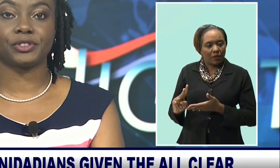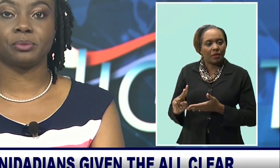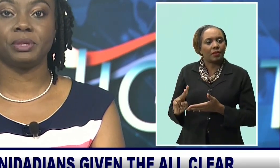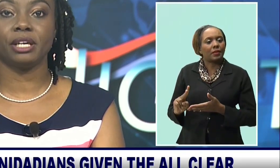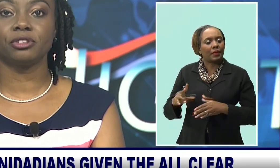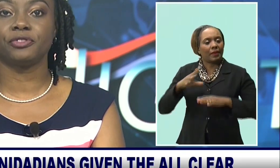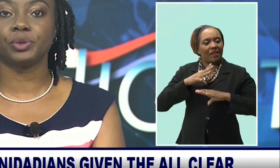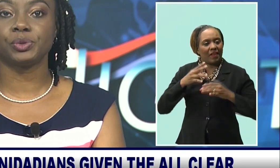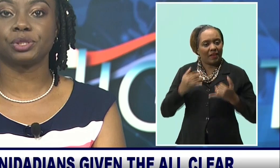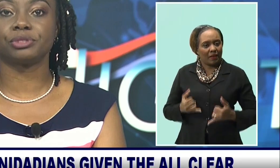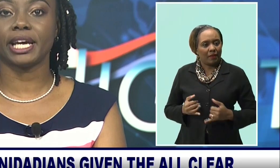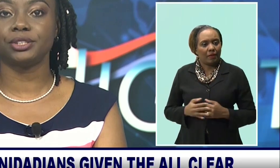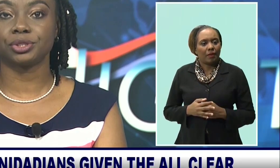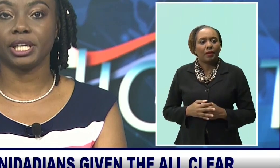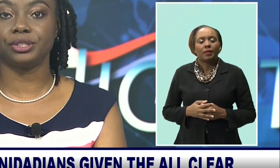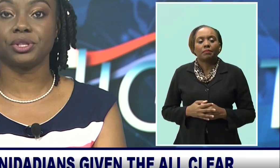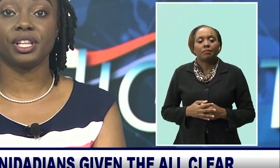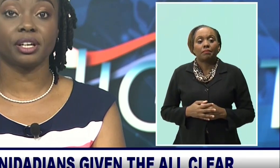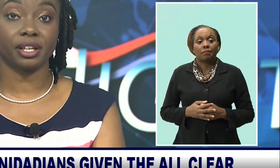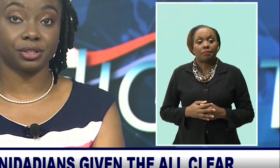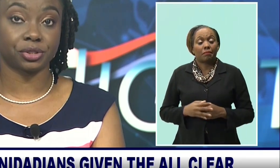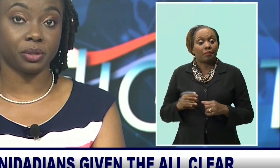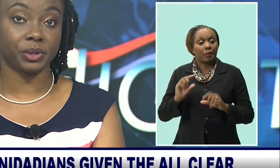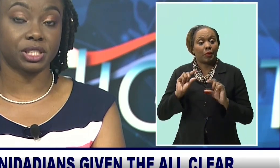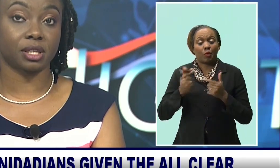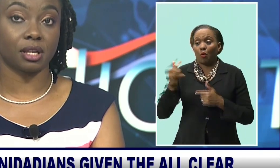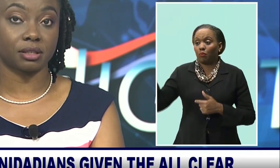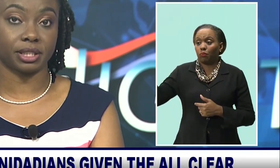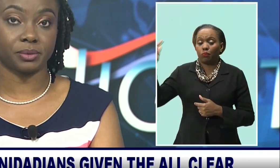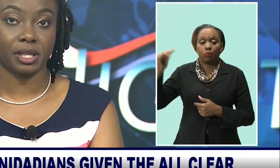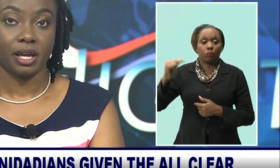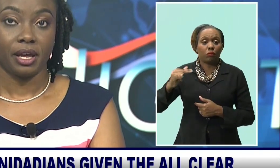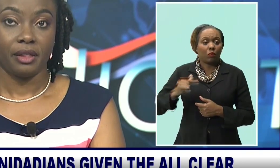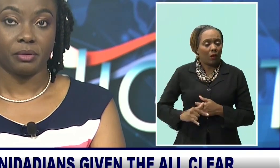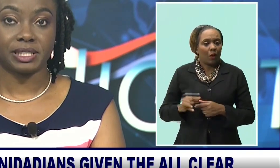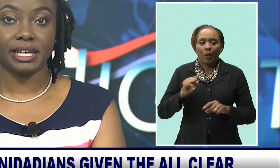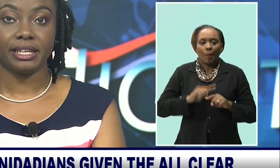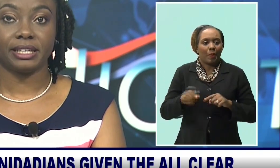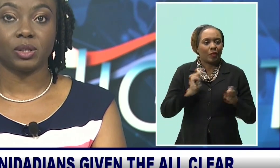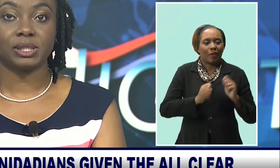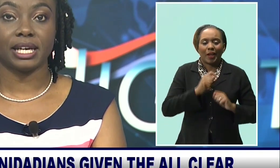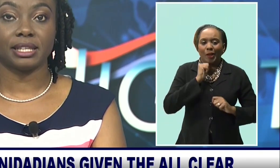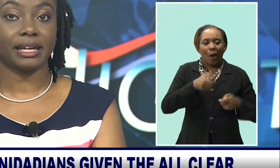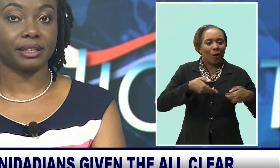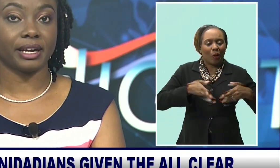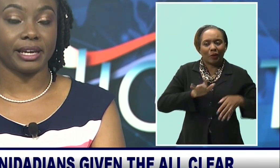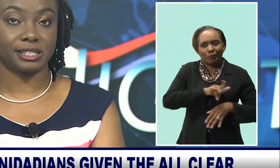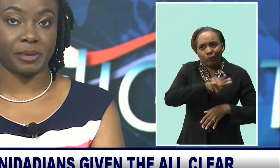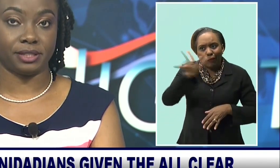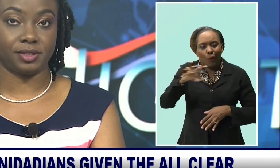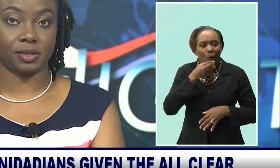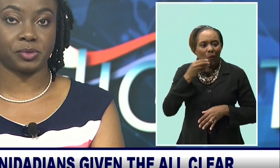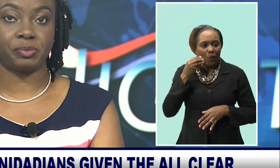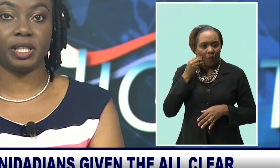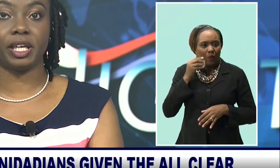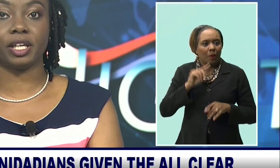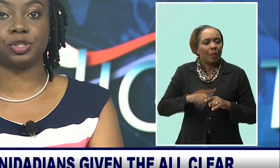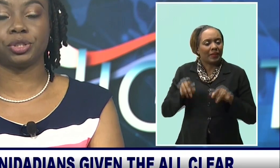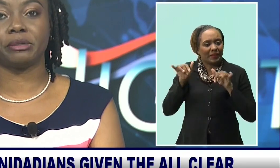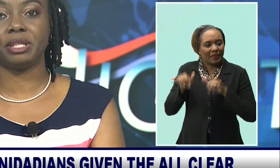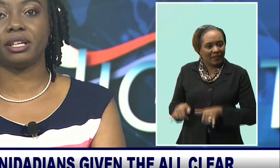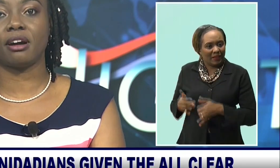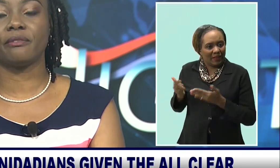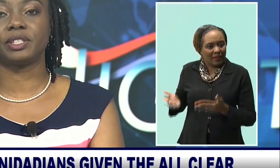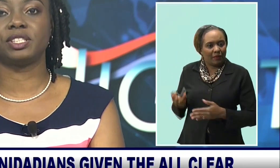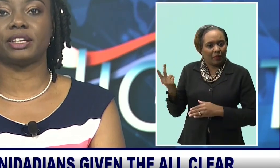Barbados after being refused re-entry into their country, which is on lockdown. They were staying in a hotel at their expense. Now, speaking